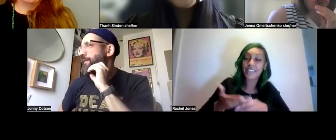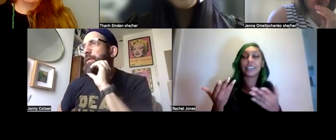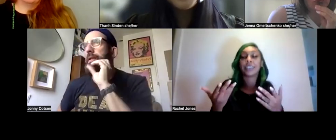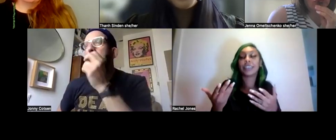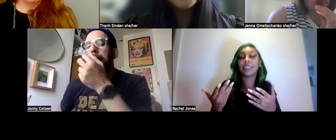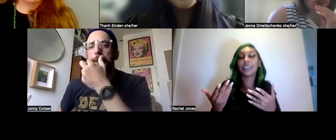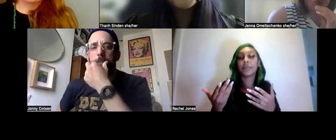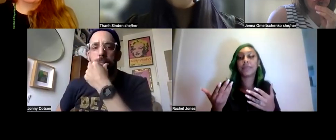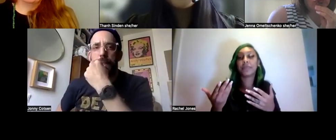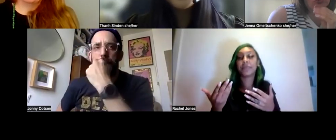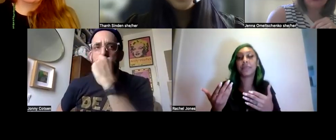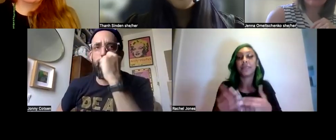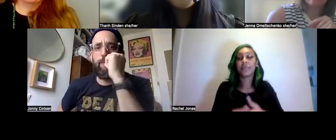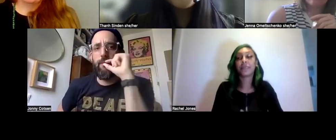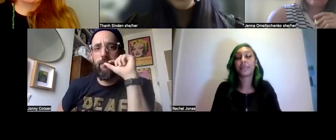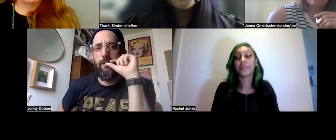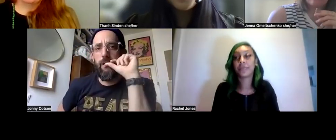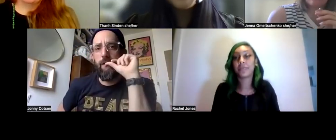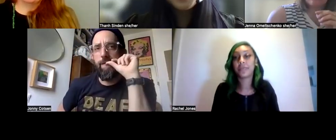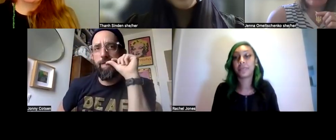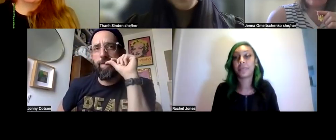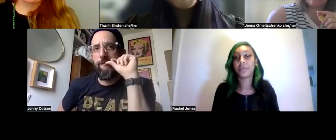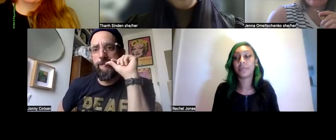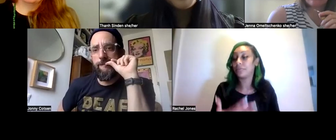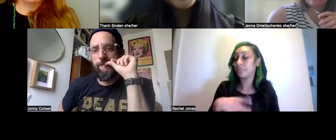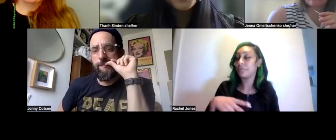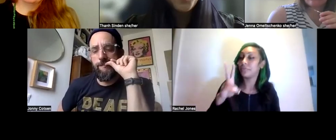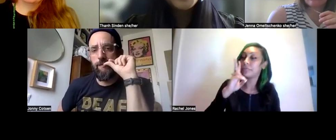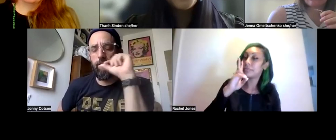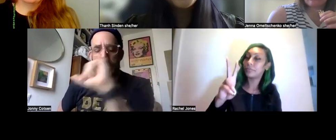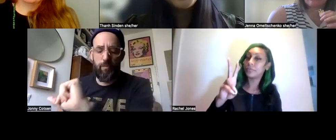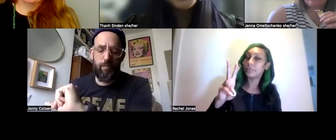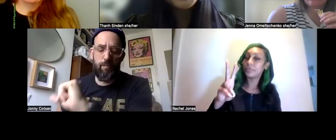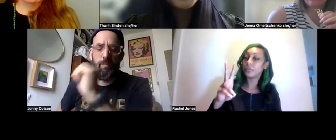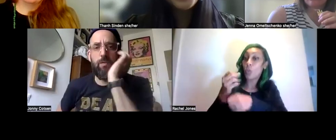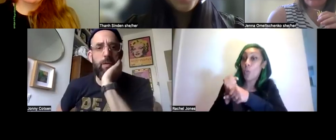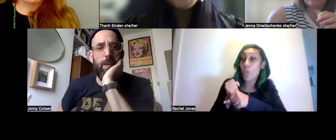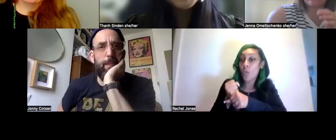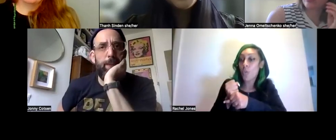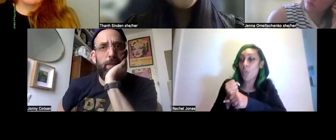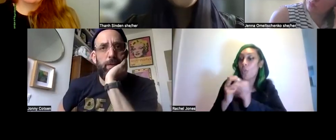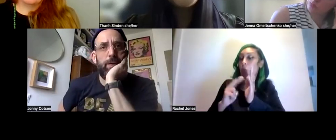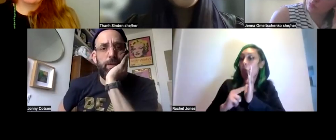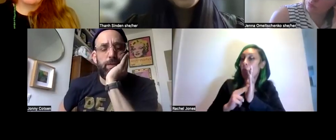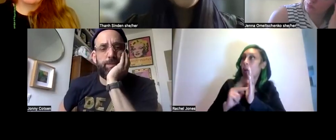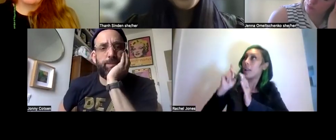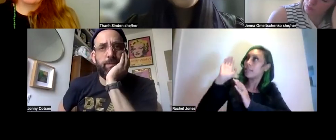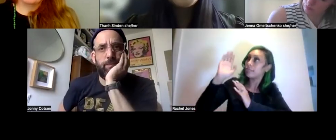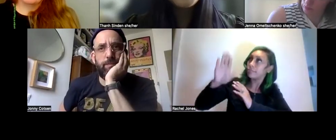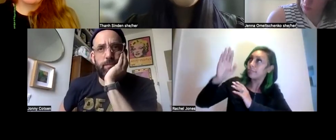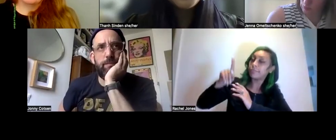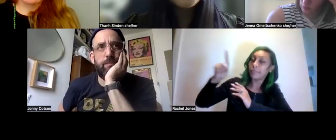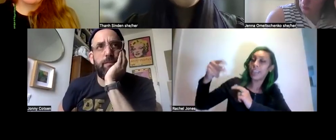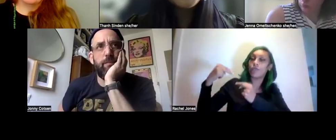collective endeavor has certainly, I've seen that been holding organizations to account more and more so,